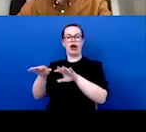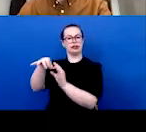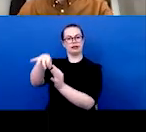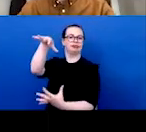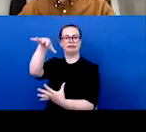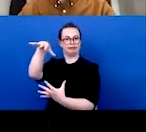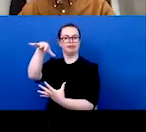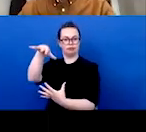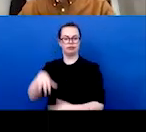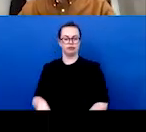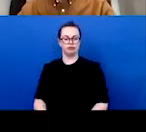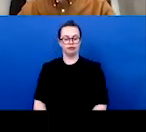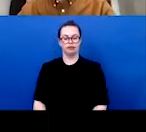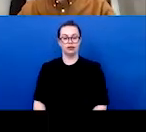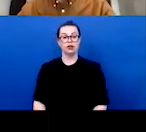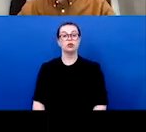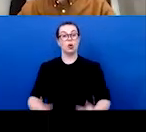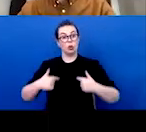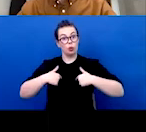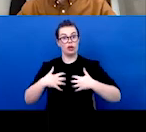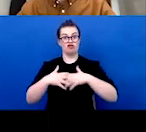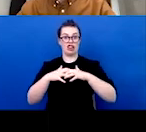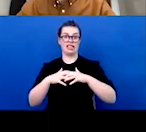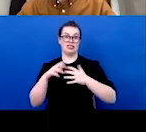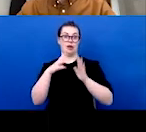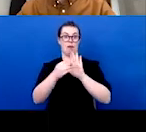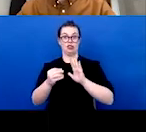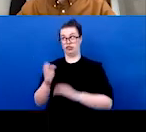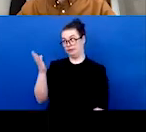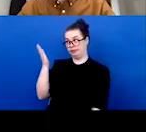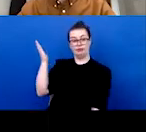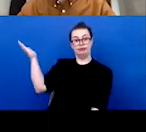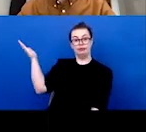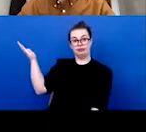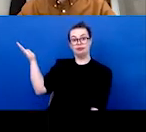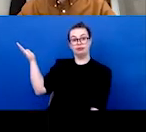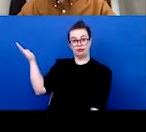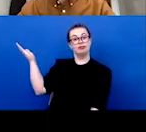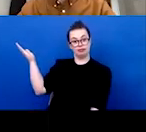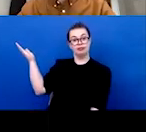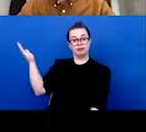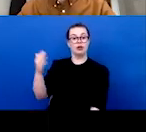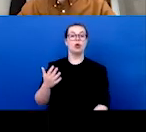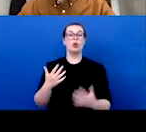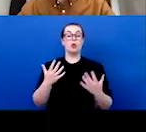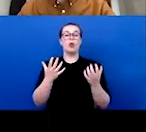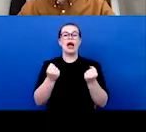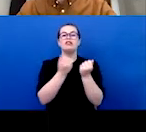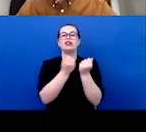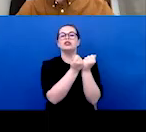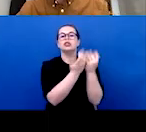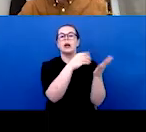one-off version of the model, which works as follows. So it uses both off-the-shelf and custom-made